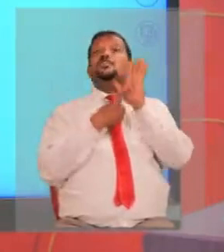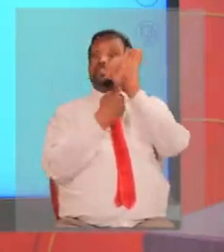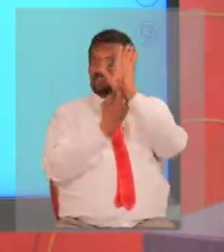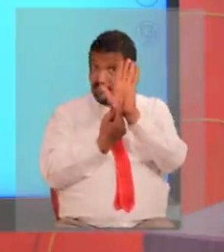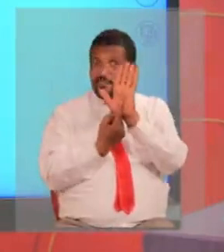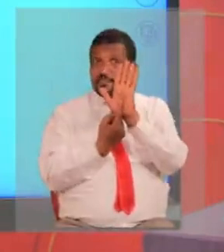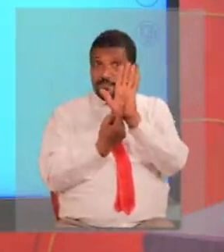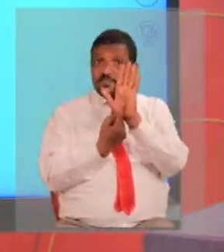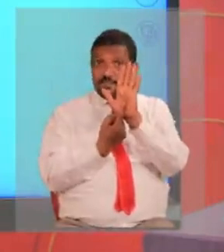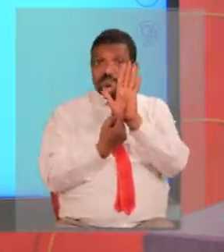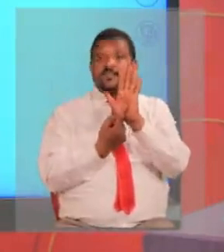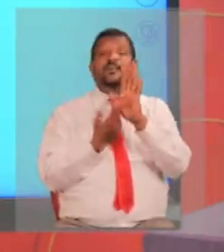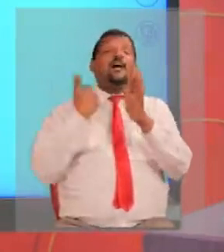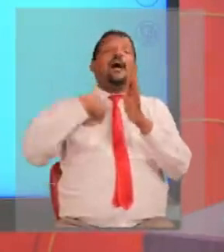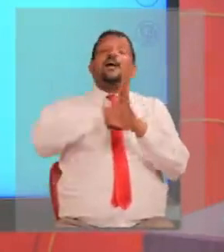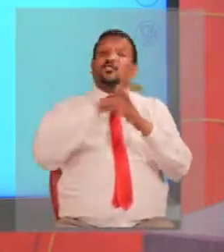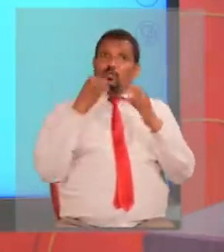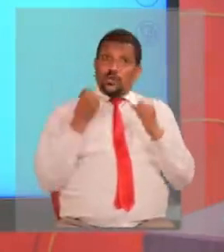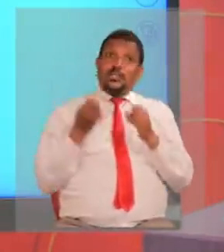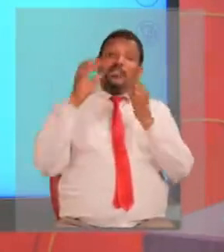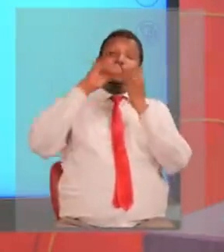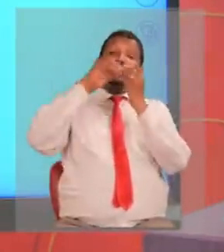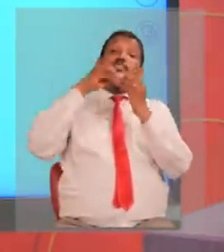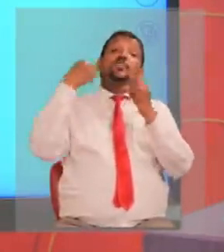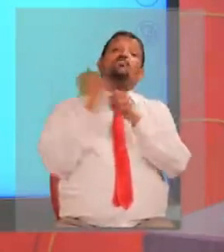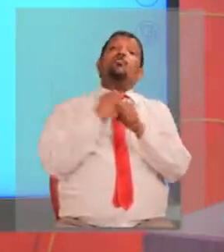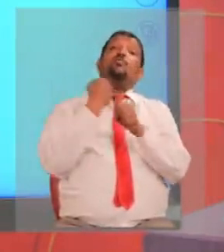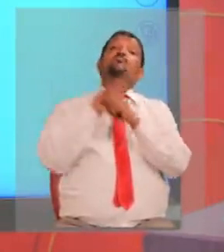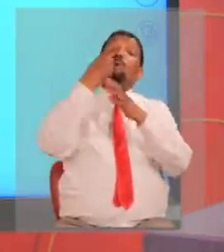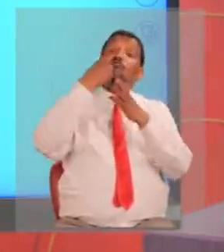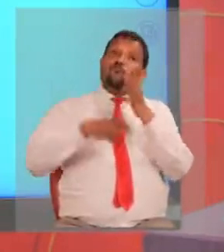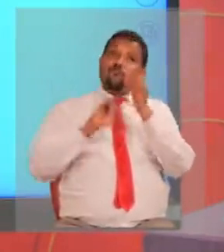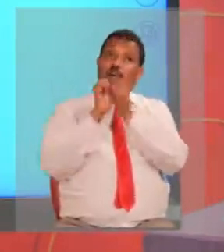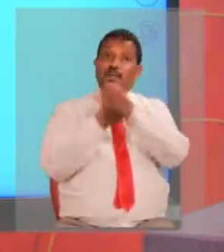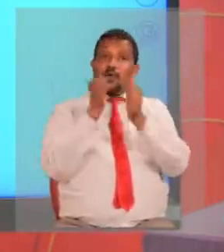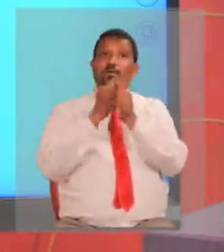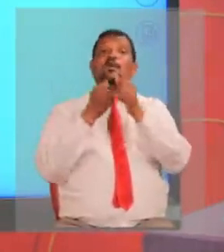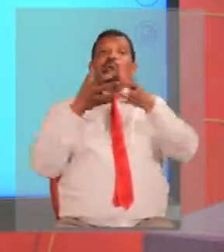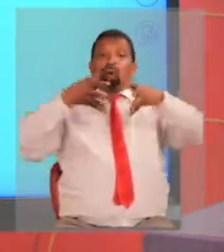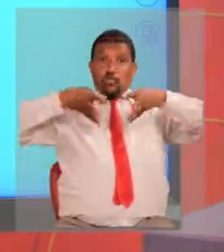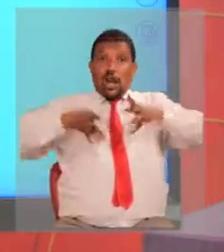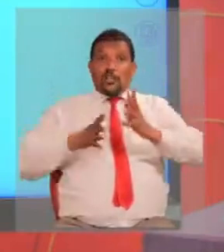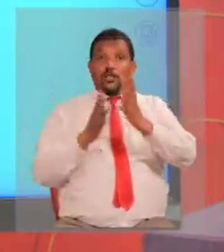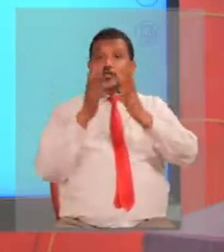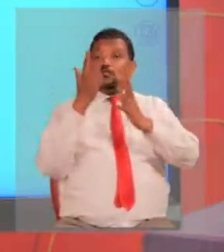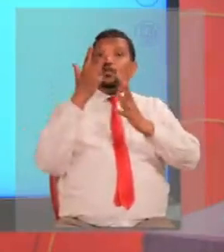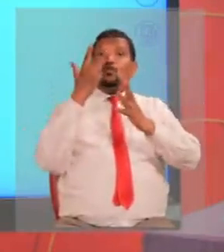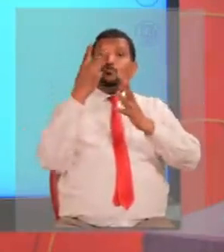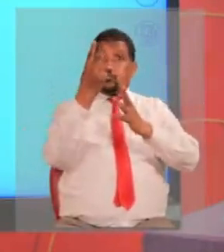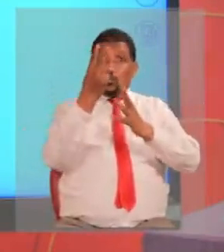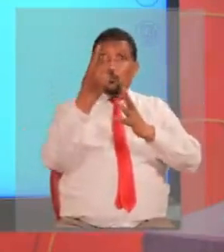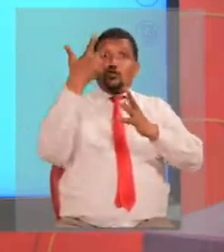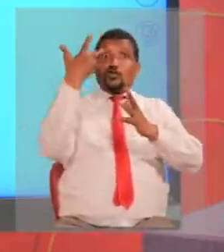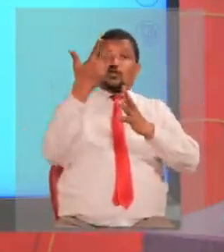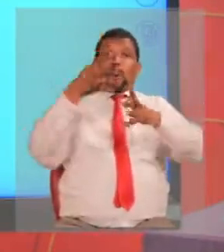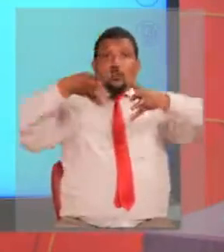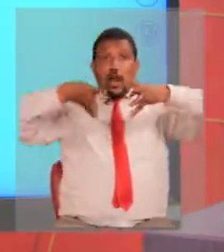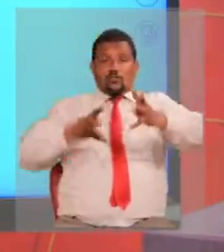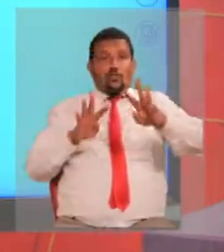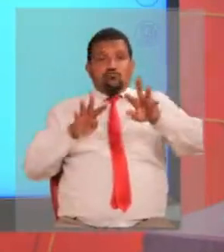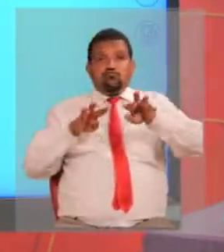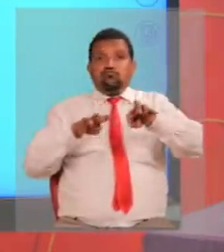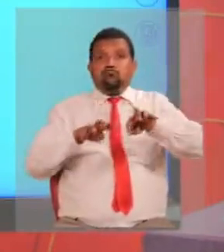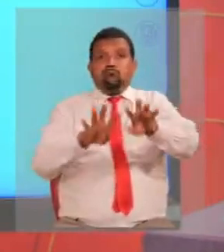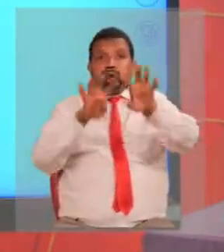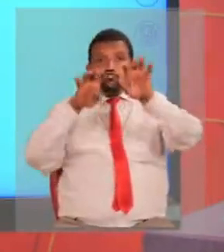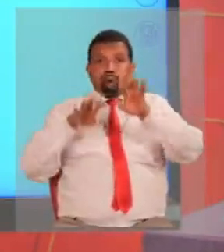indicates that as we increase implement of the variable input tractor from 2 to 3, if implement of the